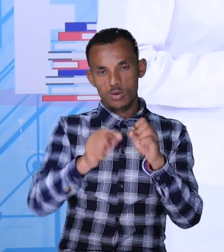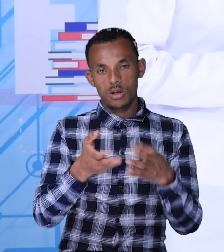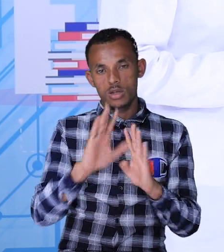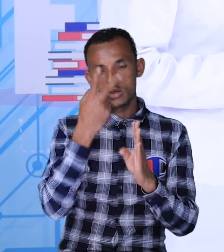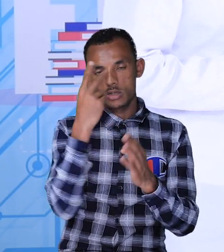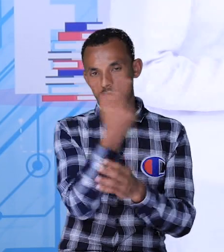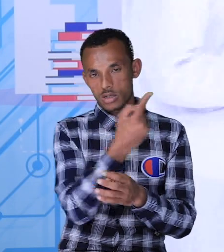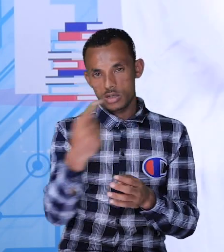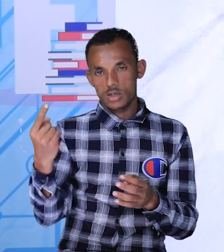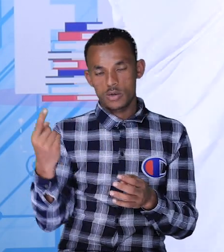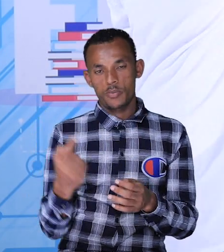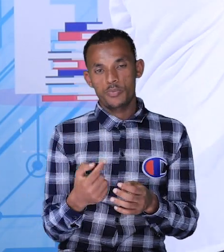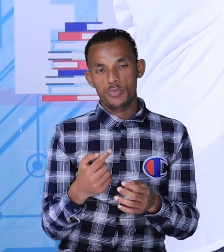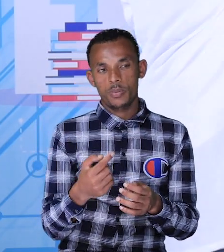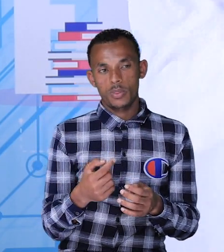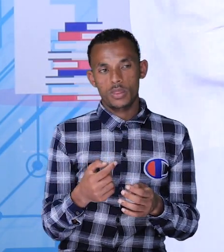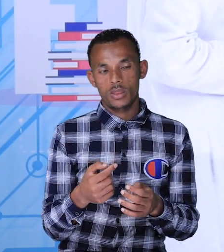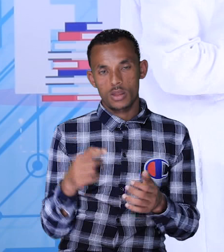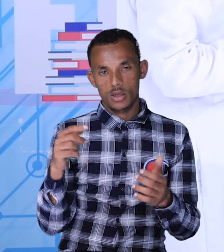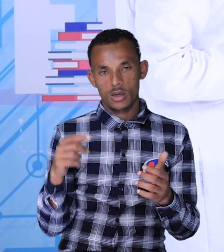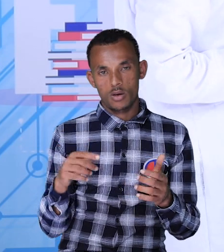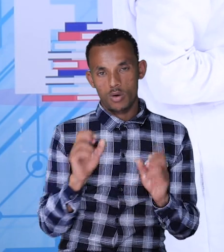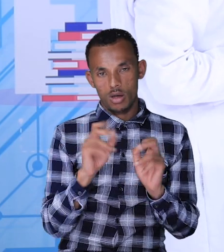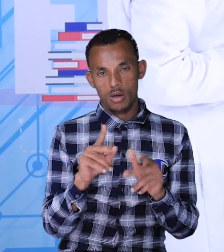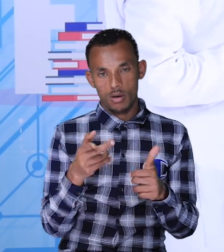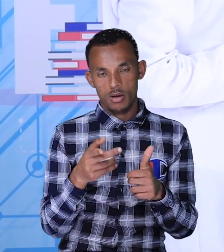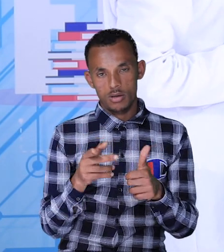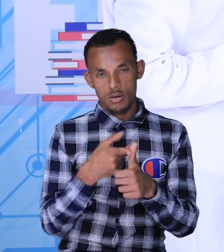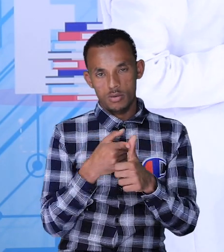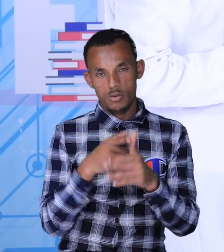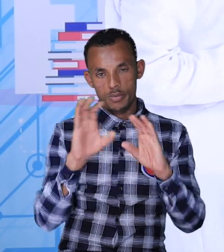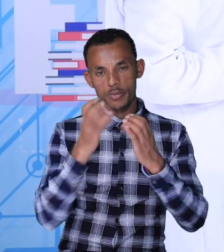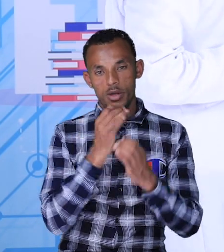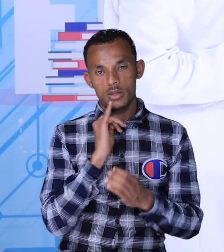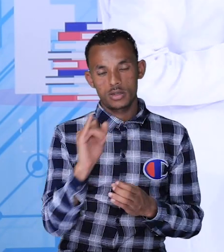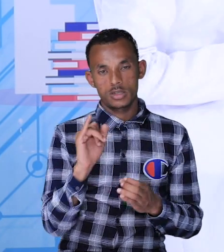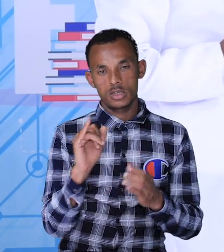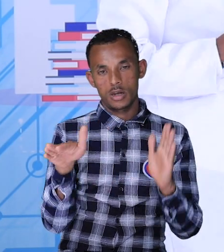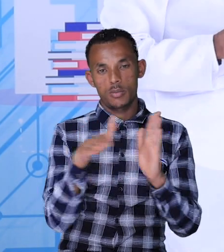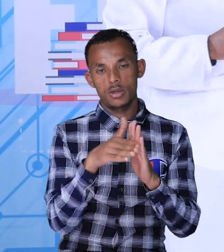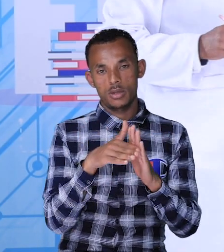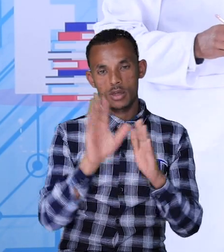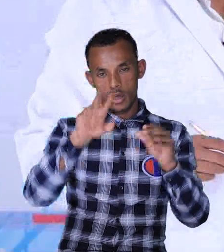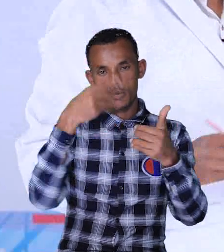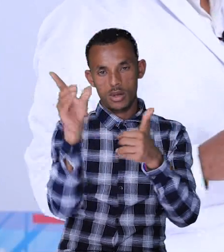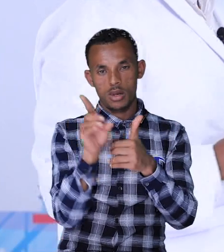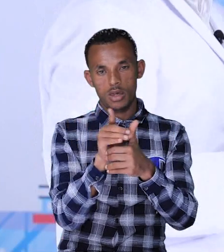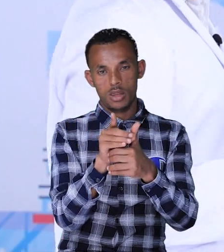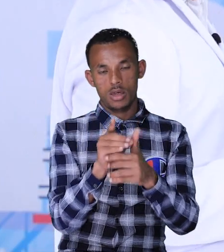this each one by one. Okay. The first part is representing a given